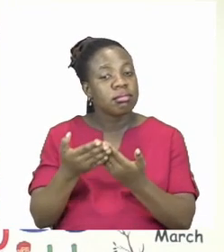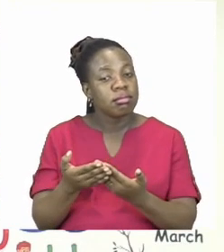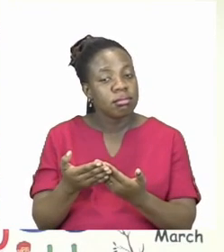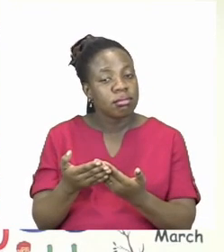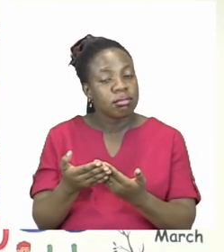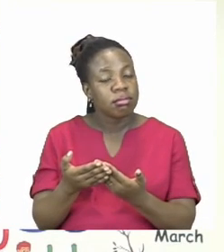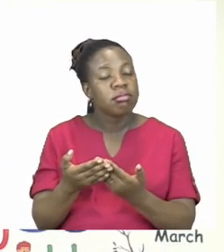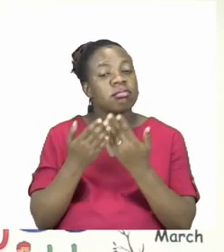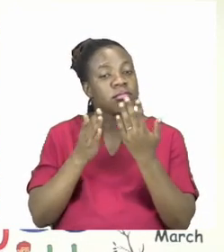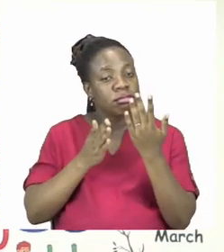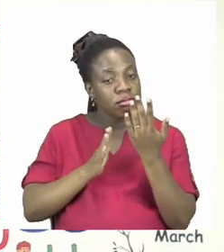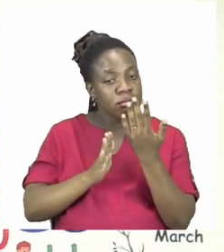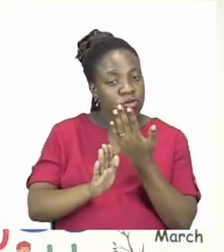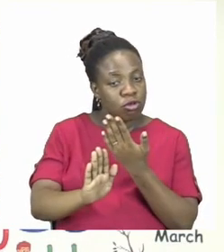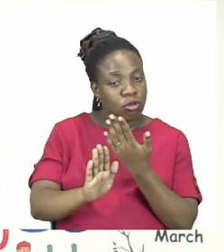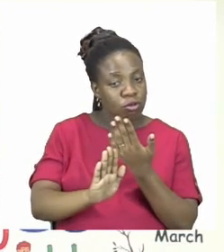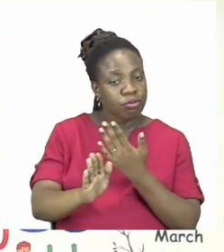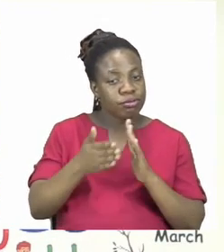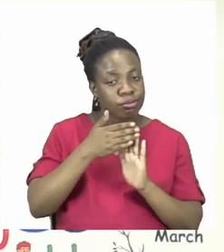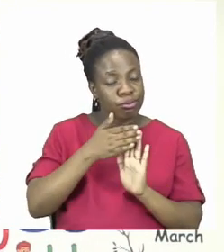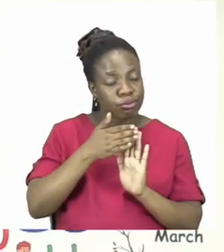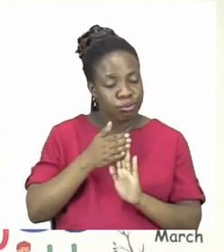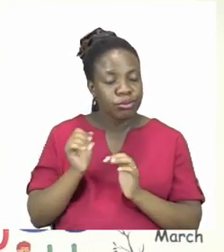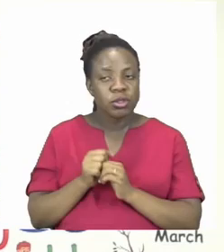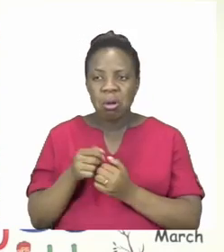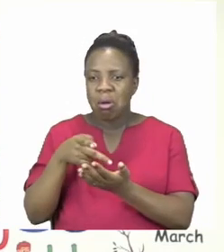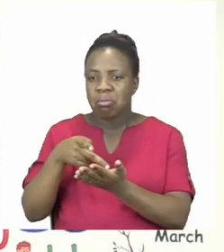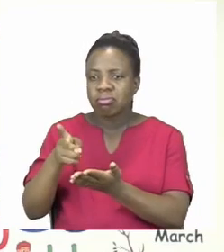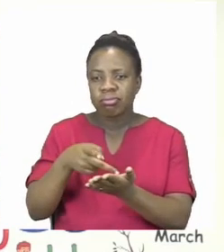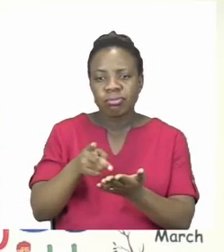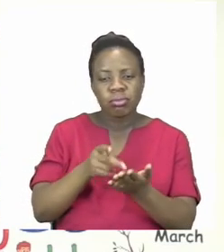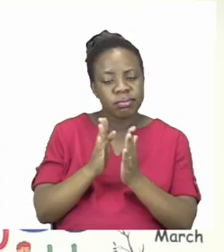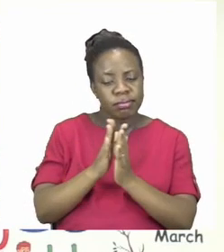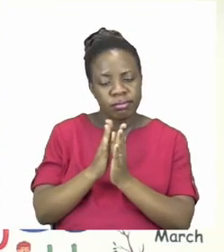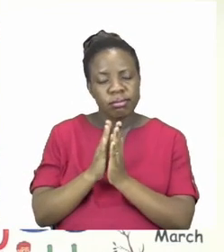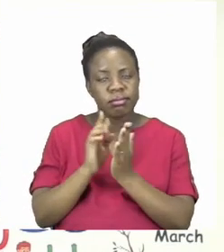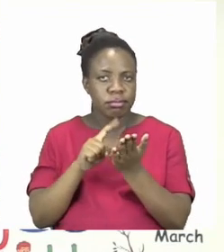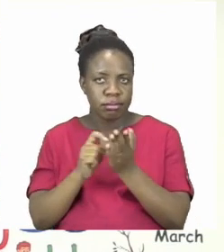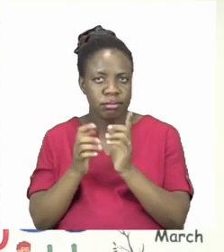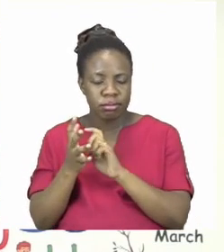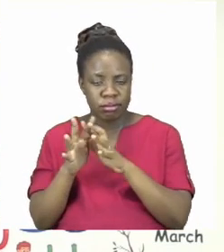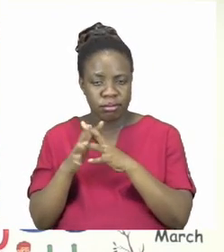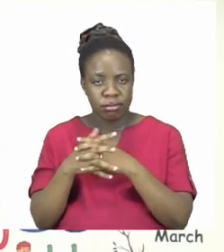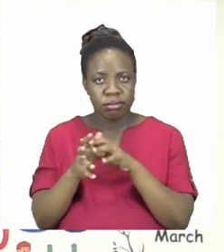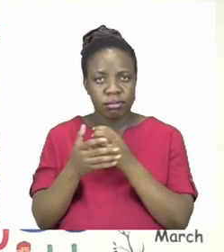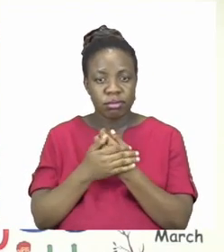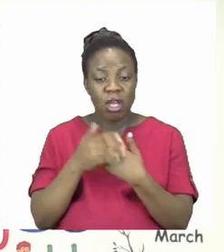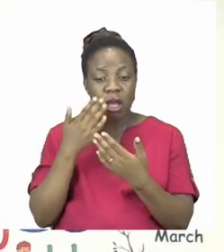in class, you must try and sanitize wherever you go in public. Make sure your hands are dry before you touch anything